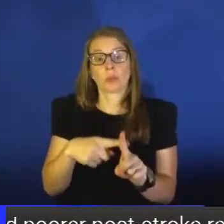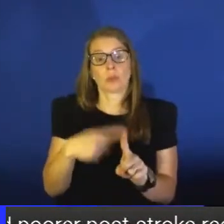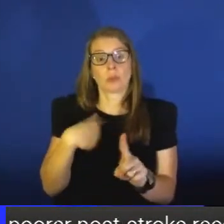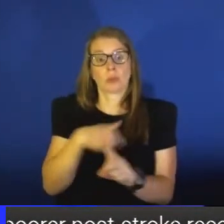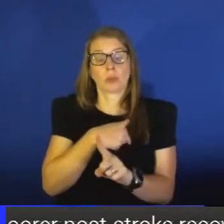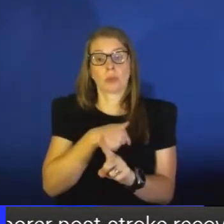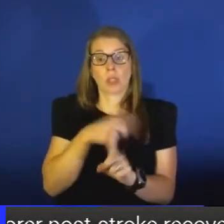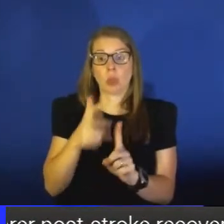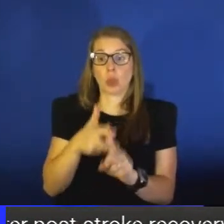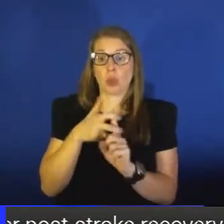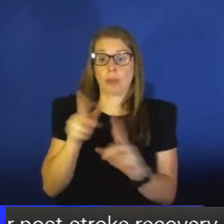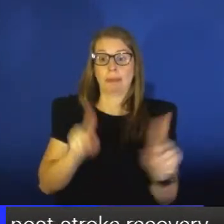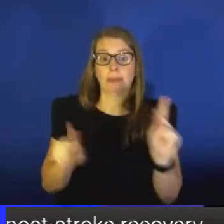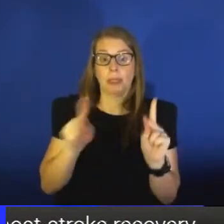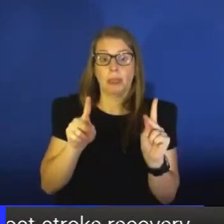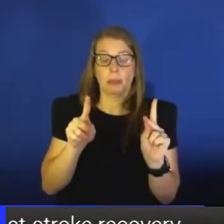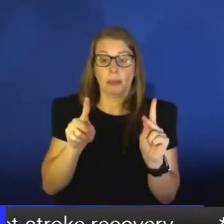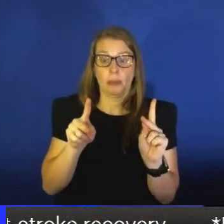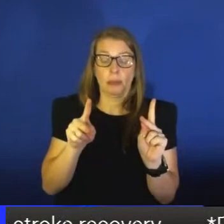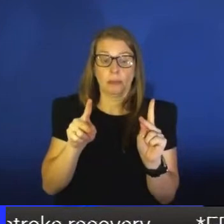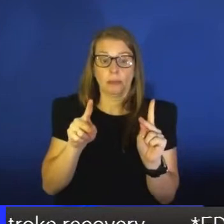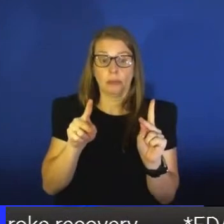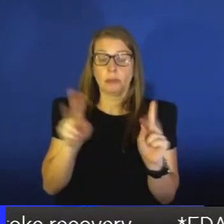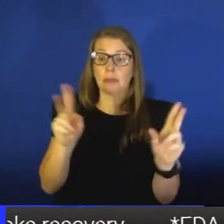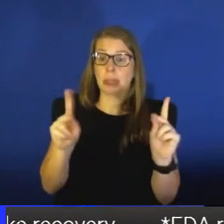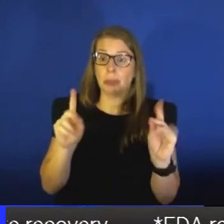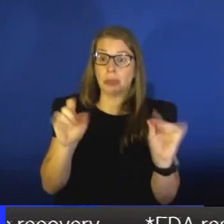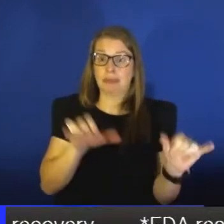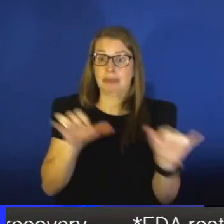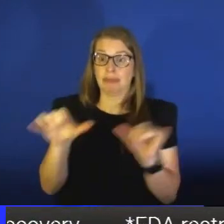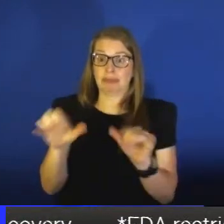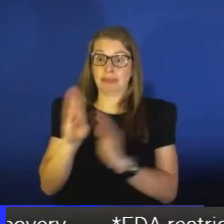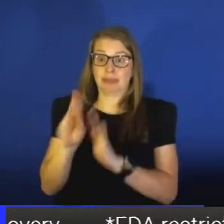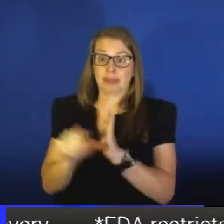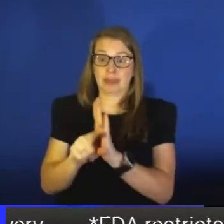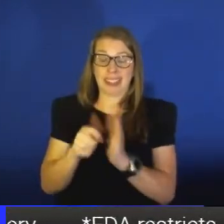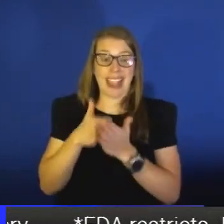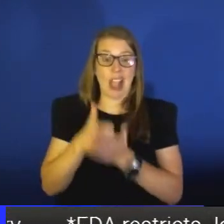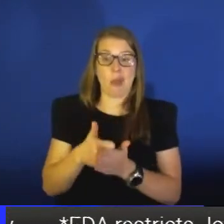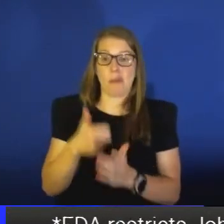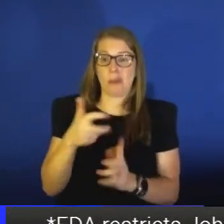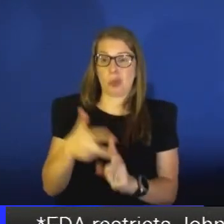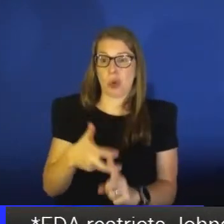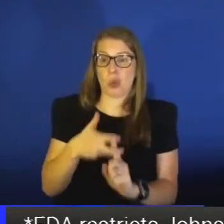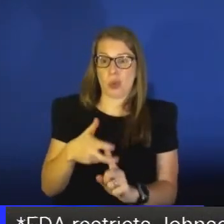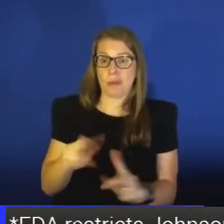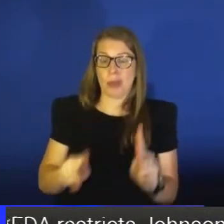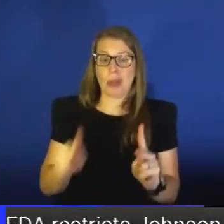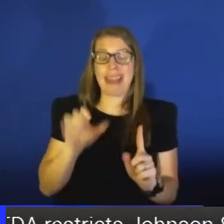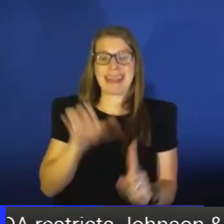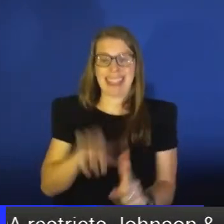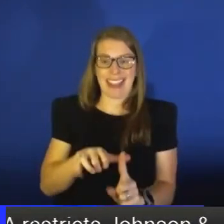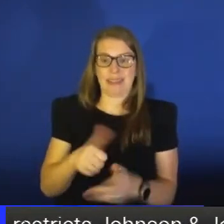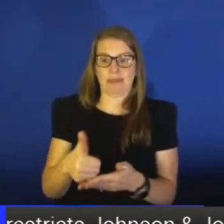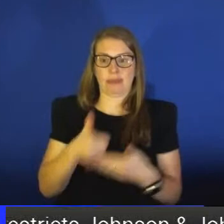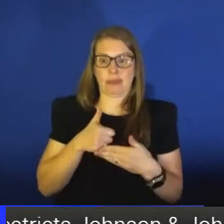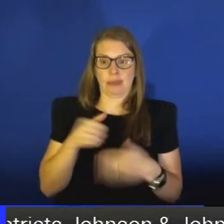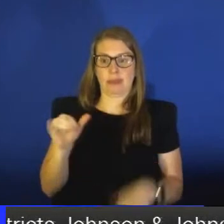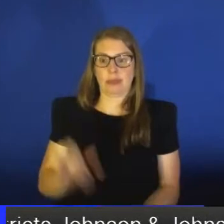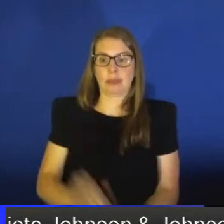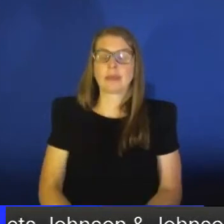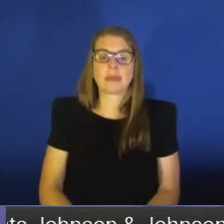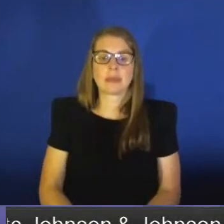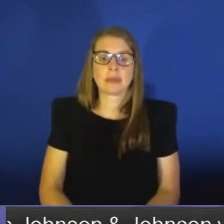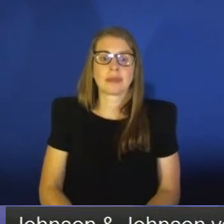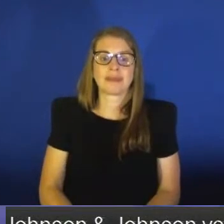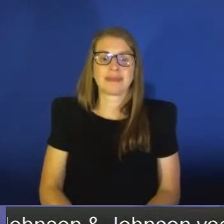having people that have similar backgrounds, helping to recruit individuals, that helps us as well. Well,